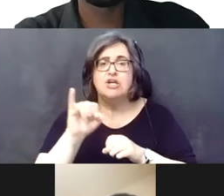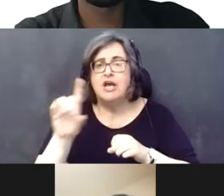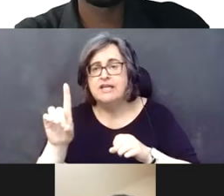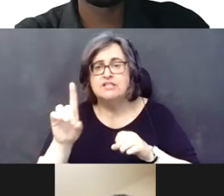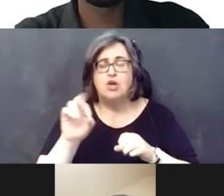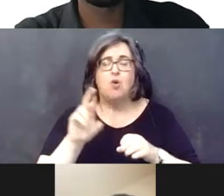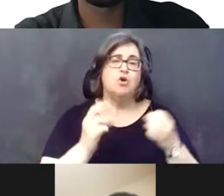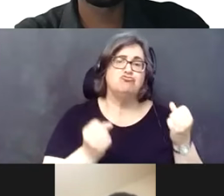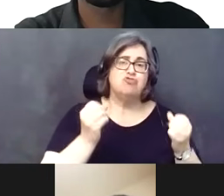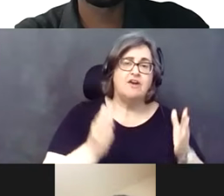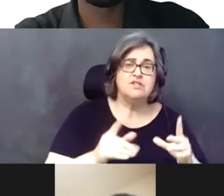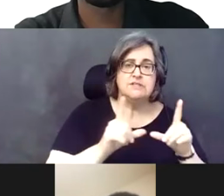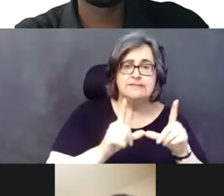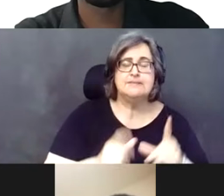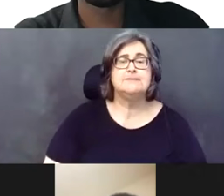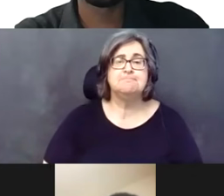driver's license.